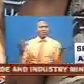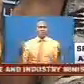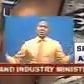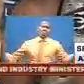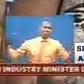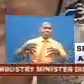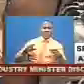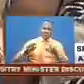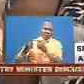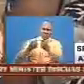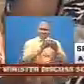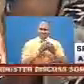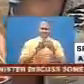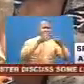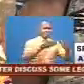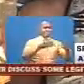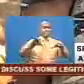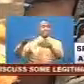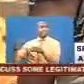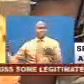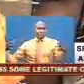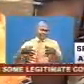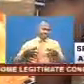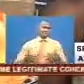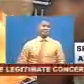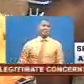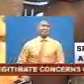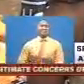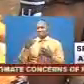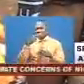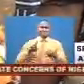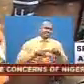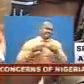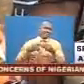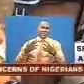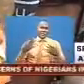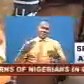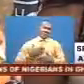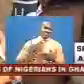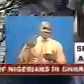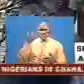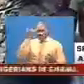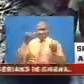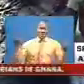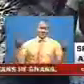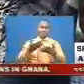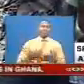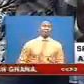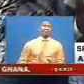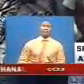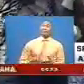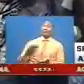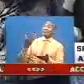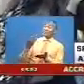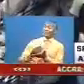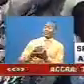bring all the communities in Atiwa East together, to have fun and also to share ideas. For winning the